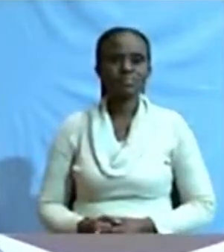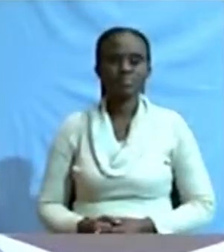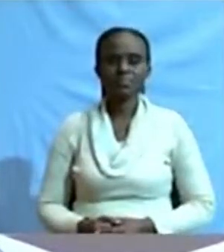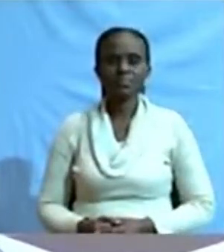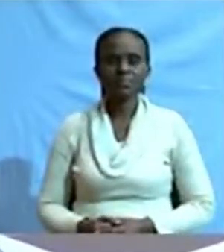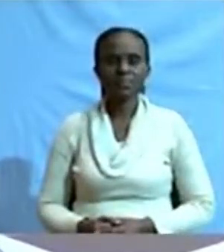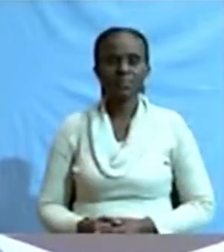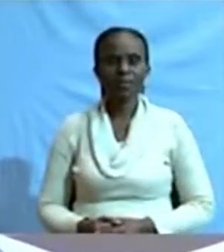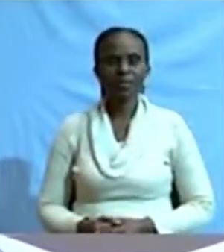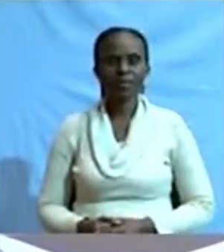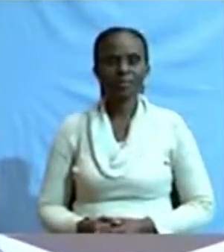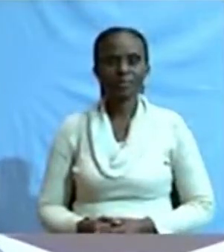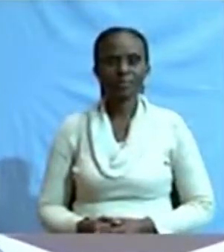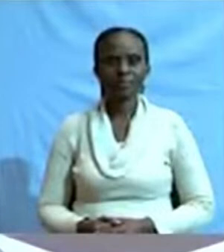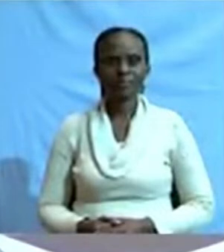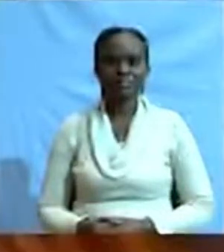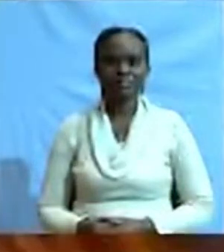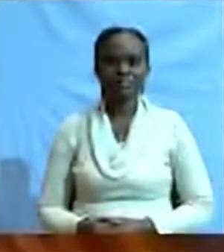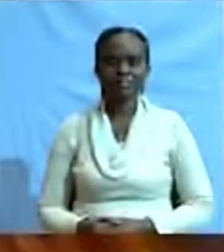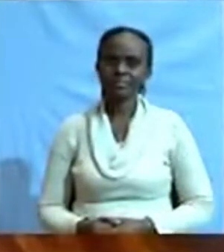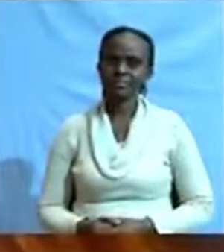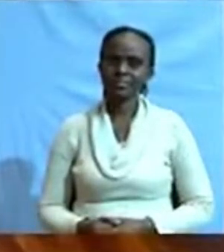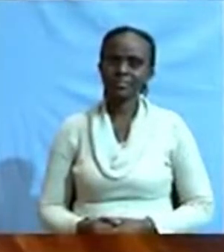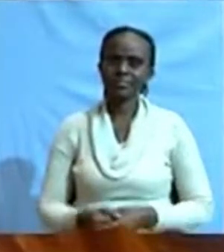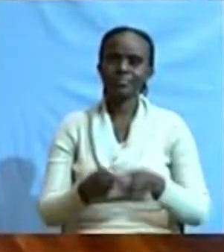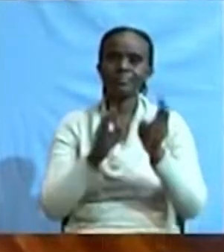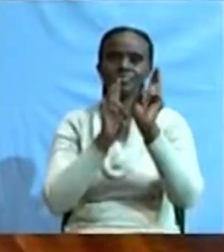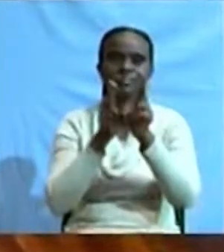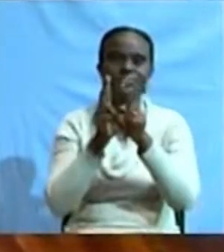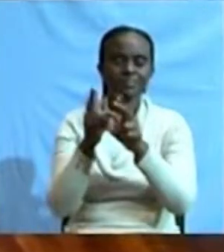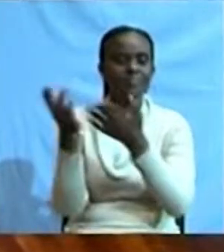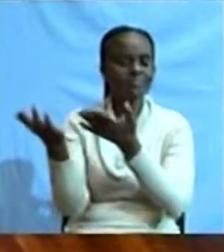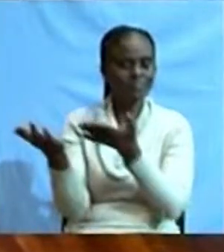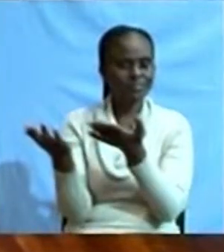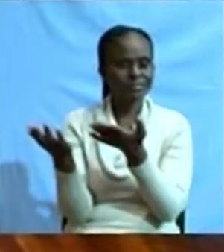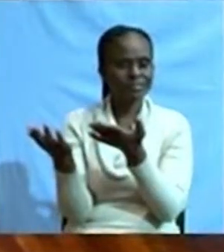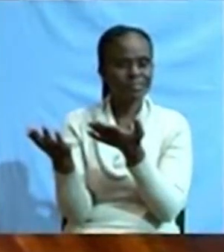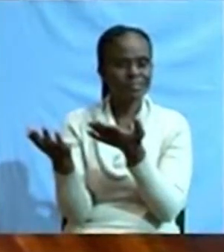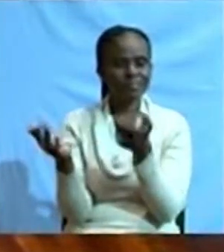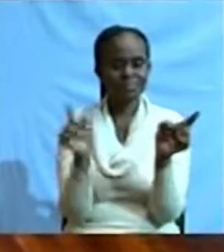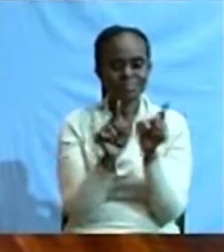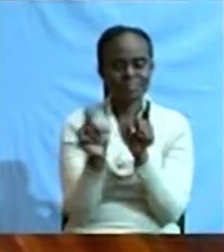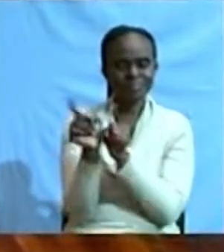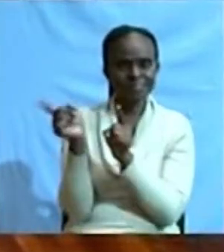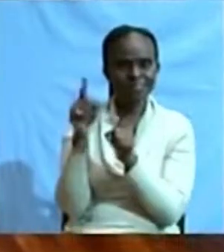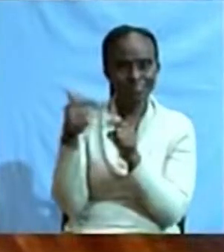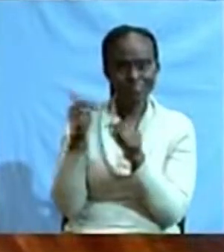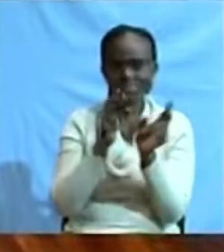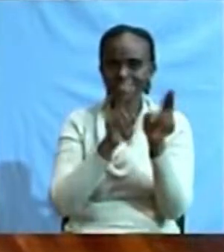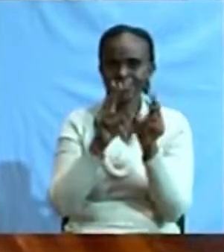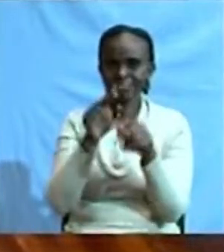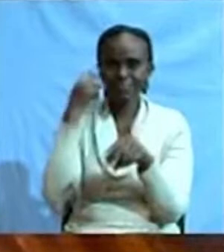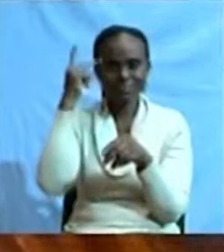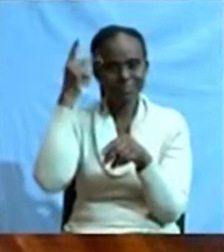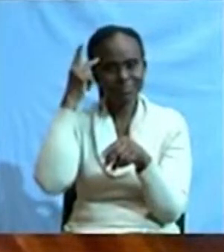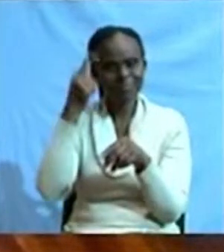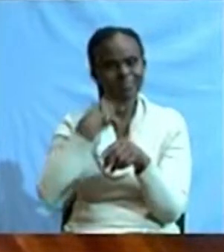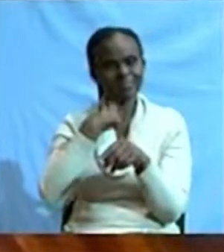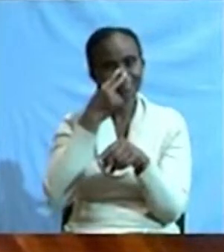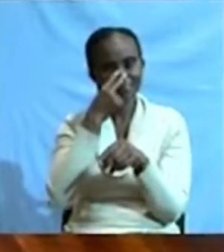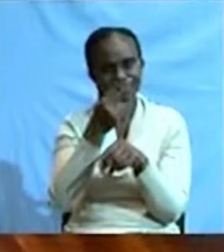Mitete, I think, after she maybe let her answer on that one. As she'll be answering on the politics. I've seen